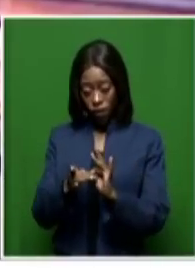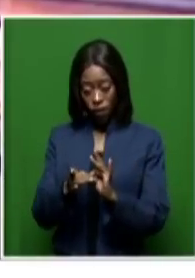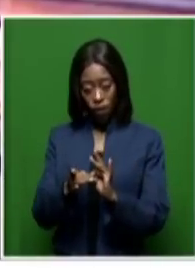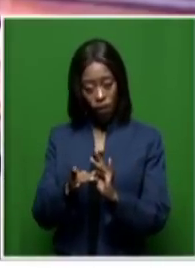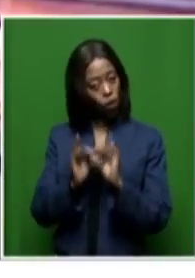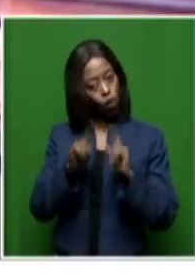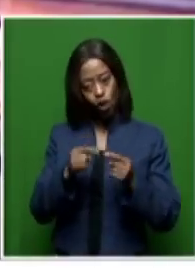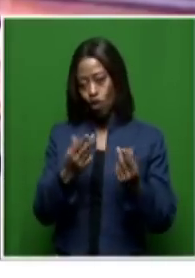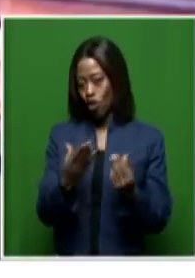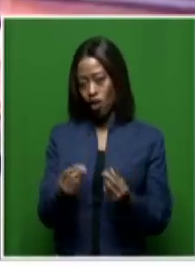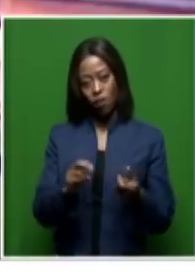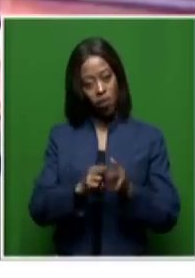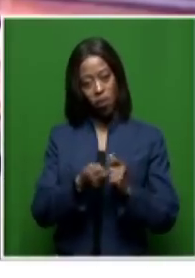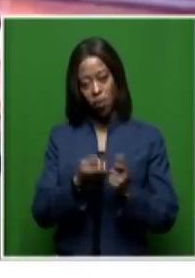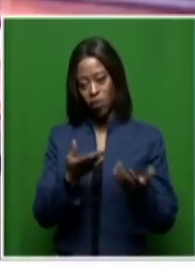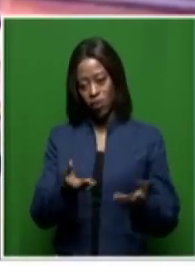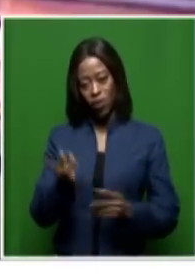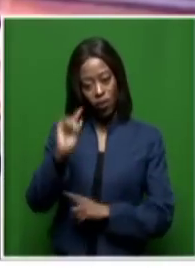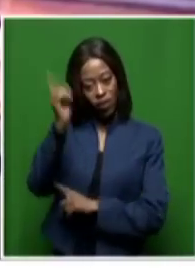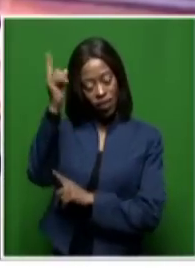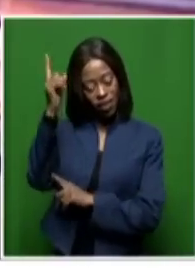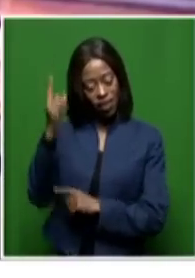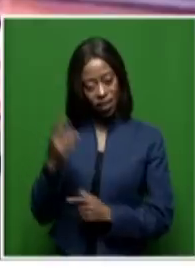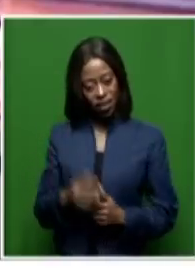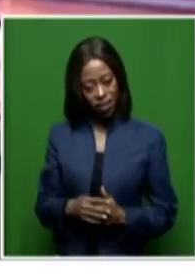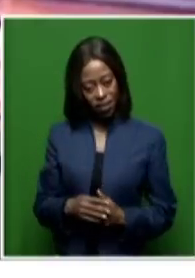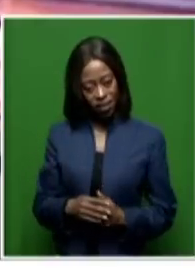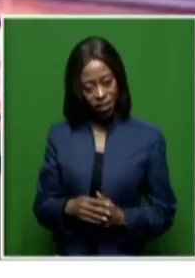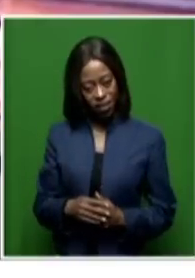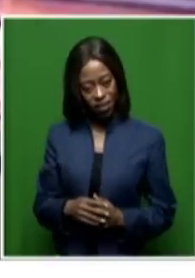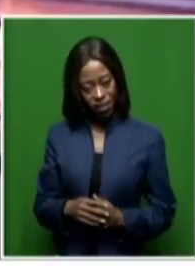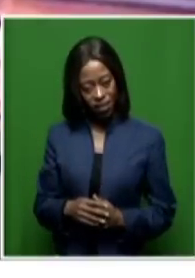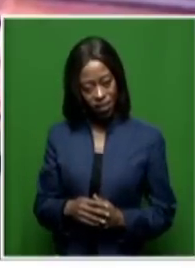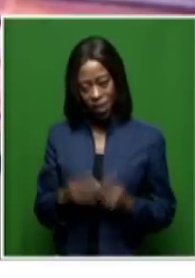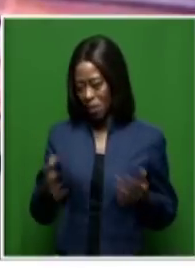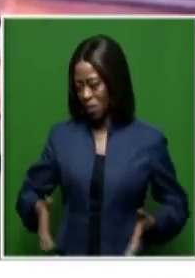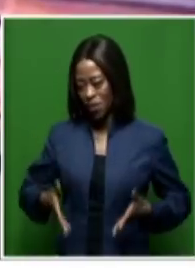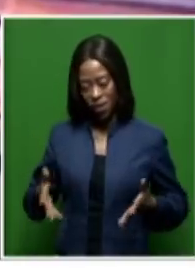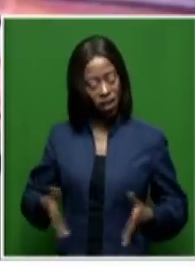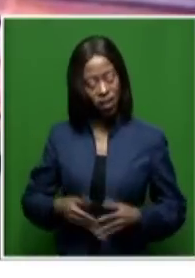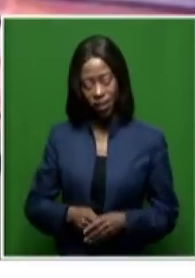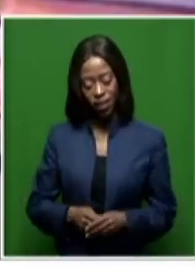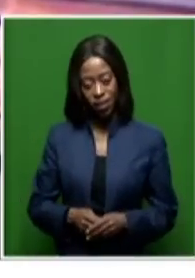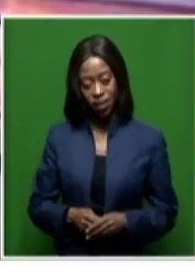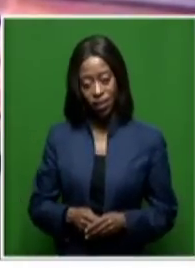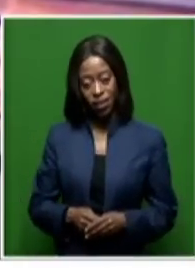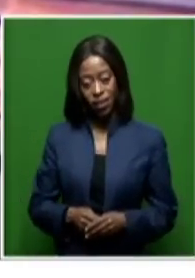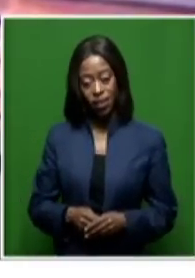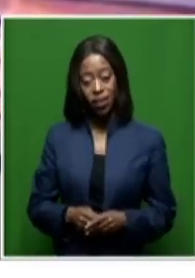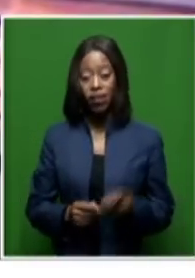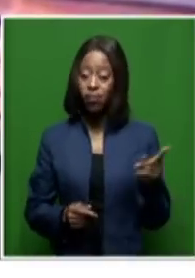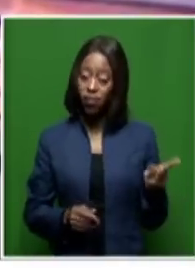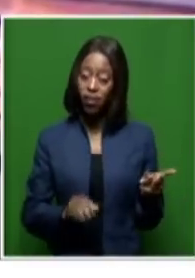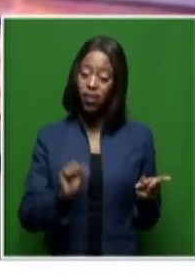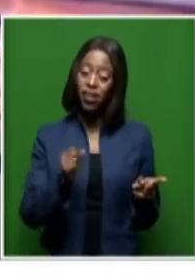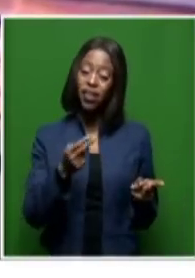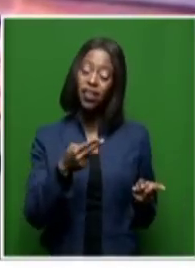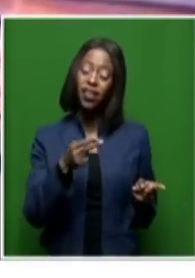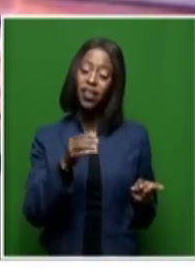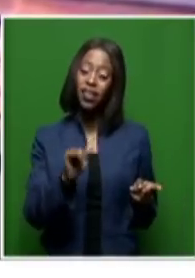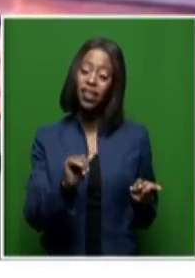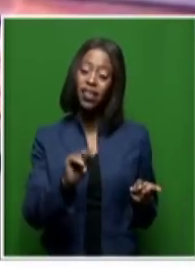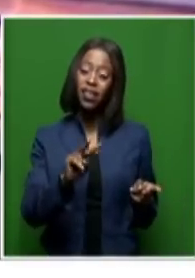wouldn't have problems of signaling in terms of rail. And then I can take you to Shifambo. You talk about